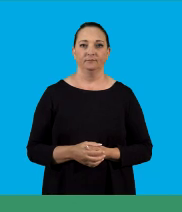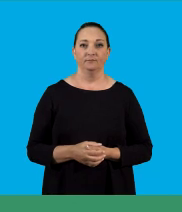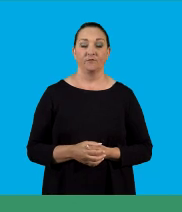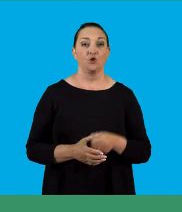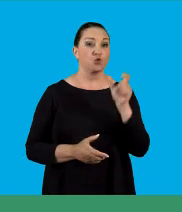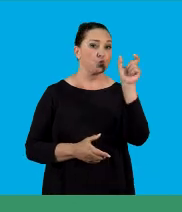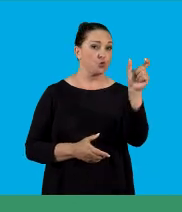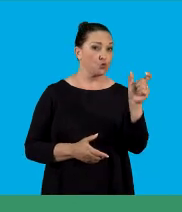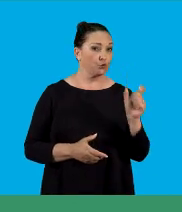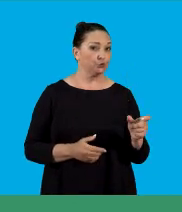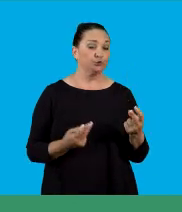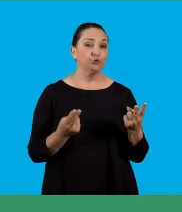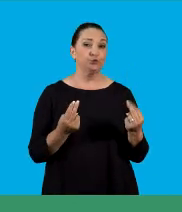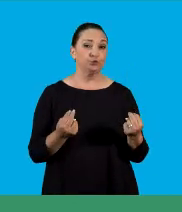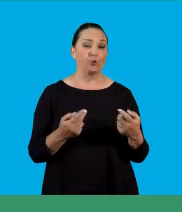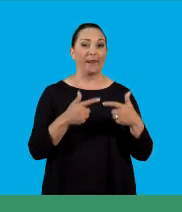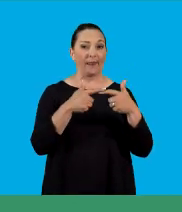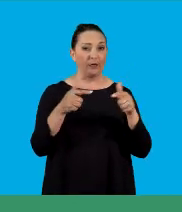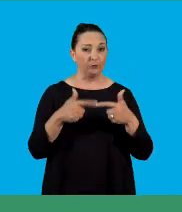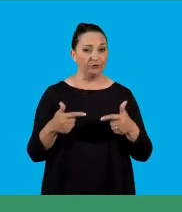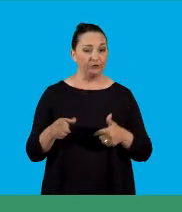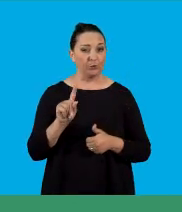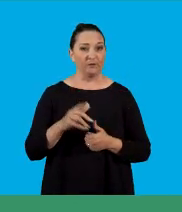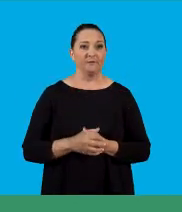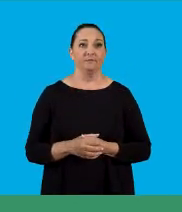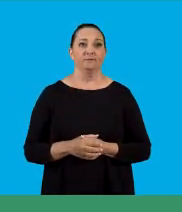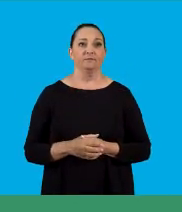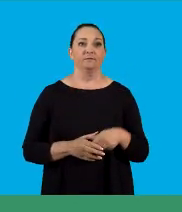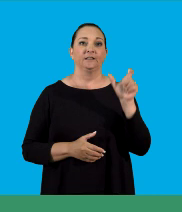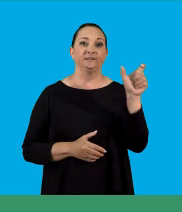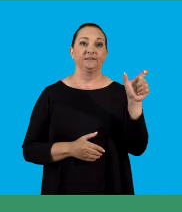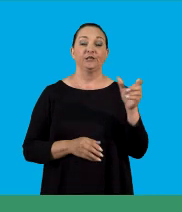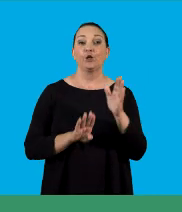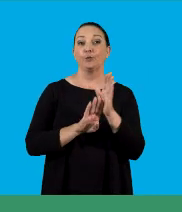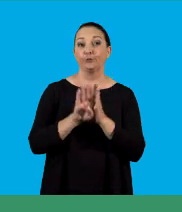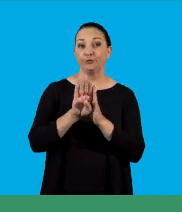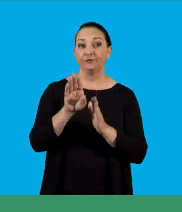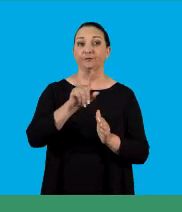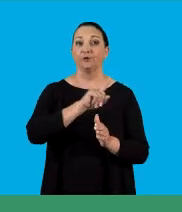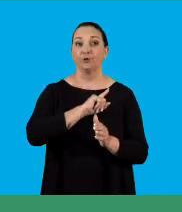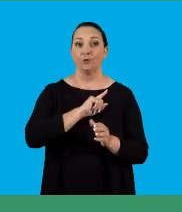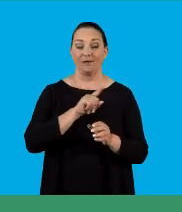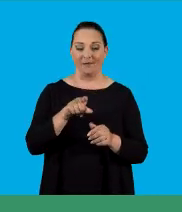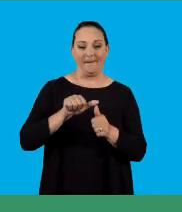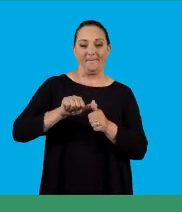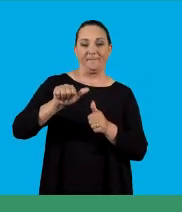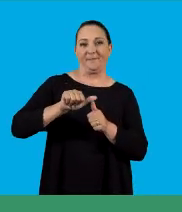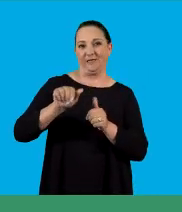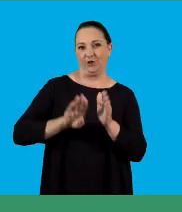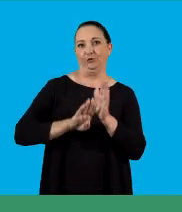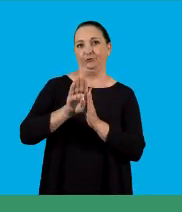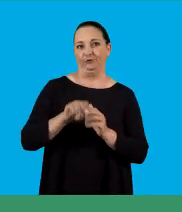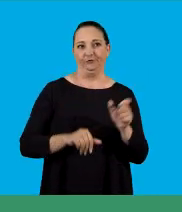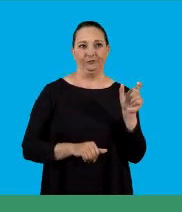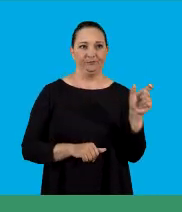we look into new words and languages. The term improvement refers to making or becoming